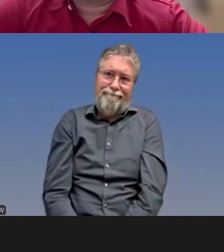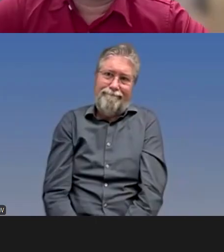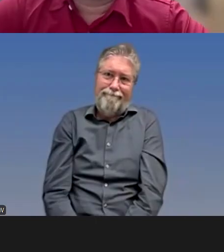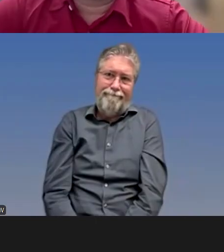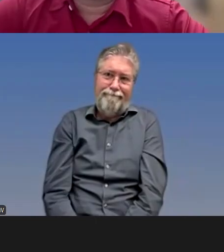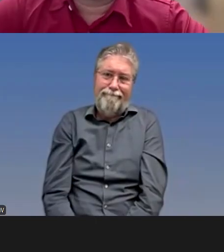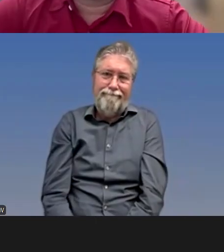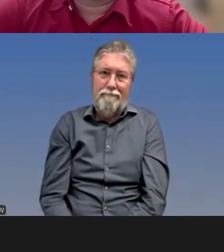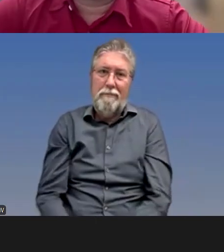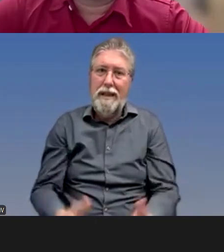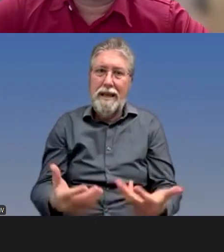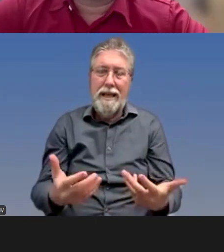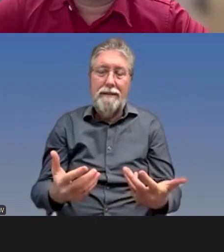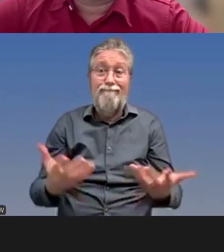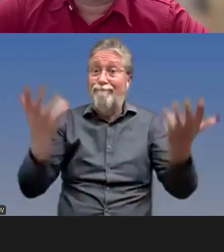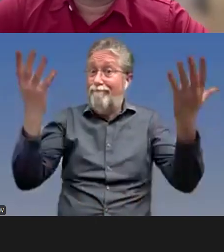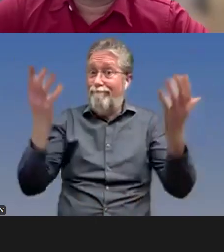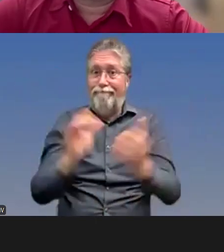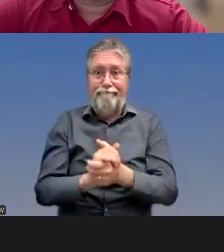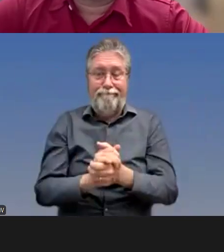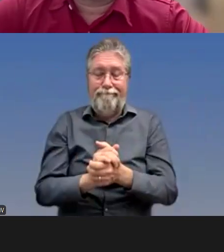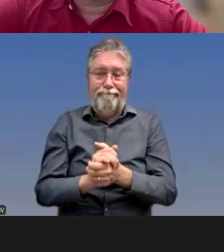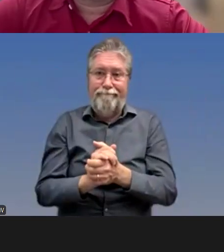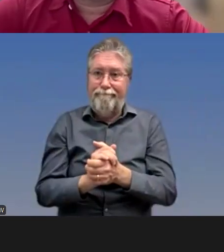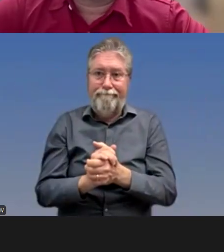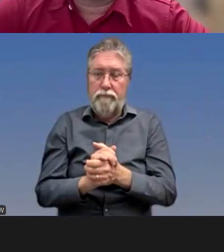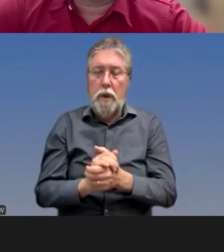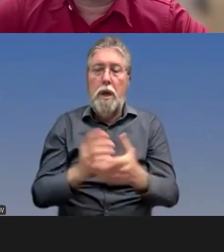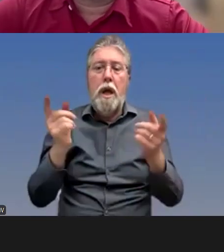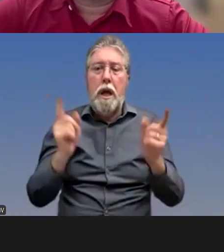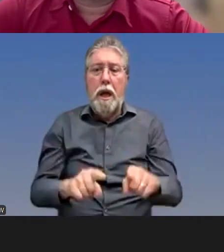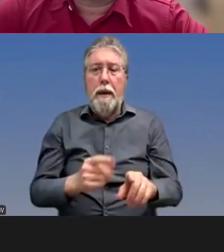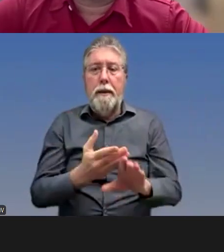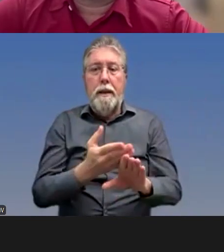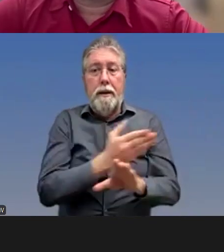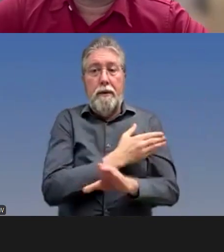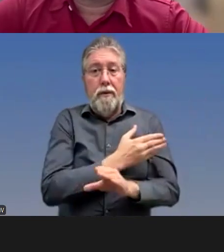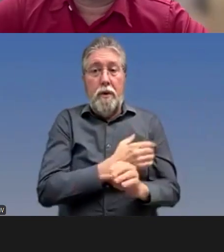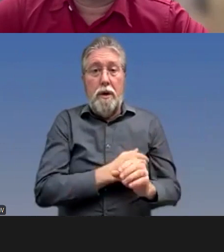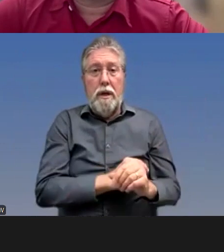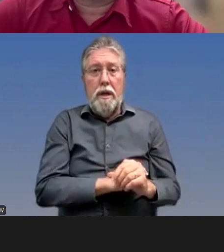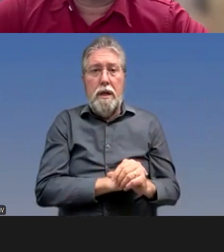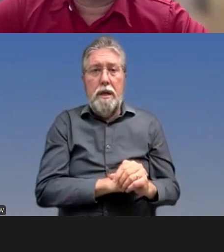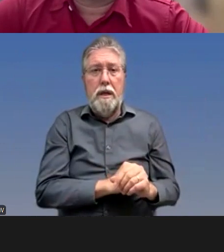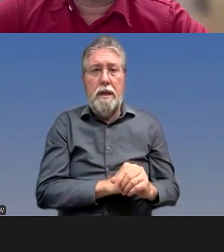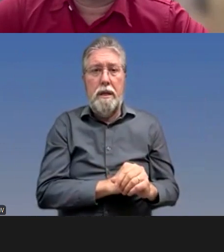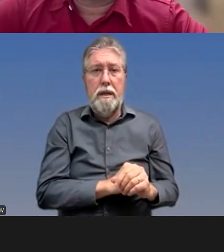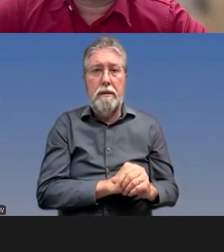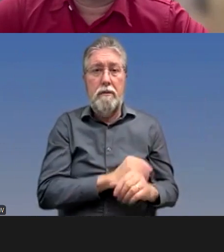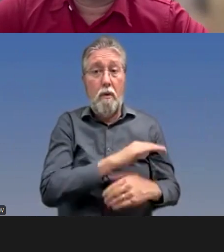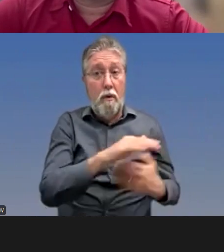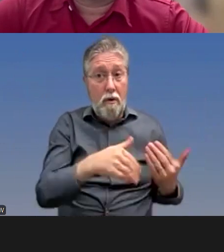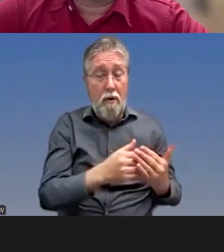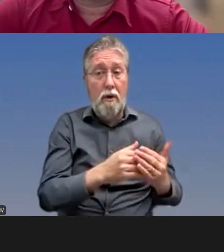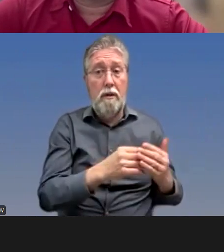It's a complete unknown. We haven't unfortunately, we went from no sites not reporting, so no sites